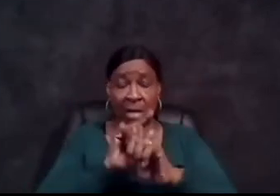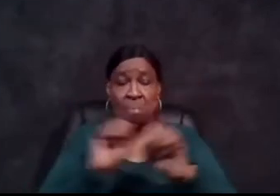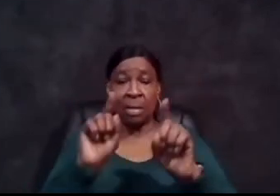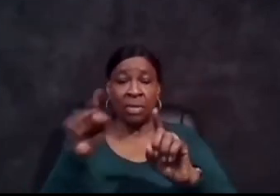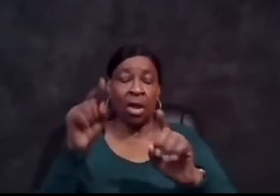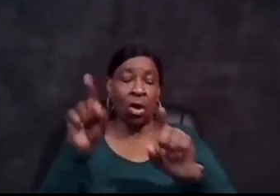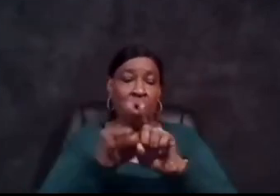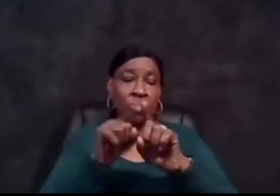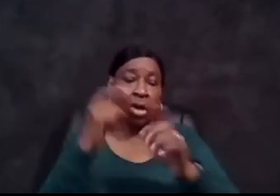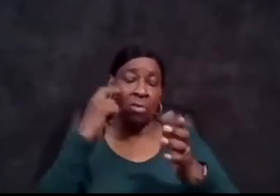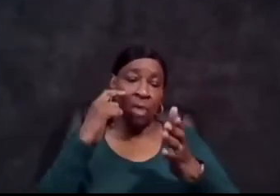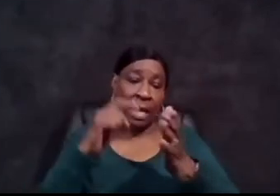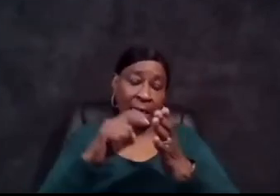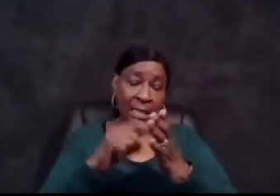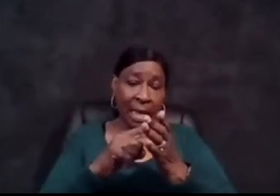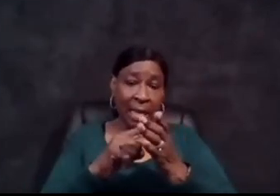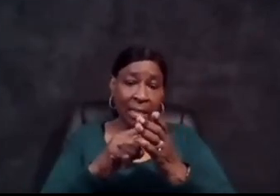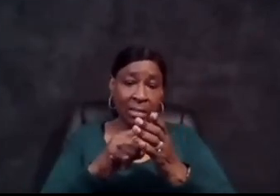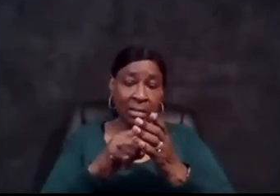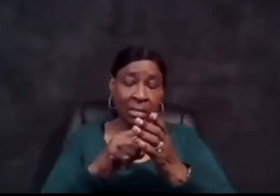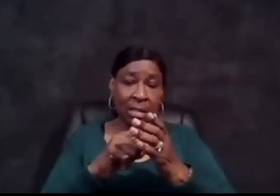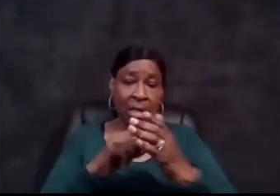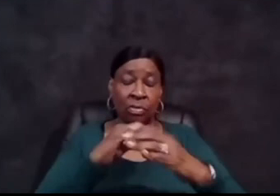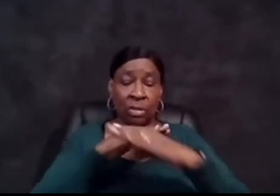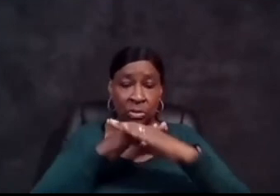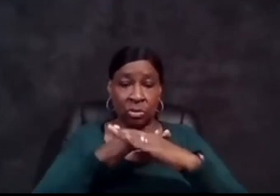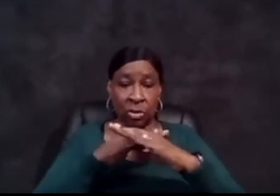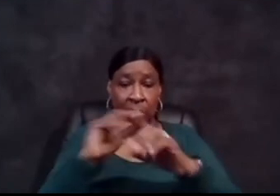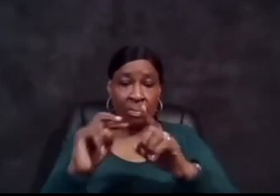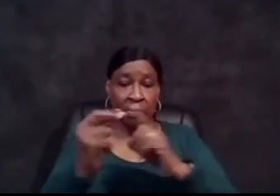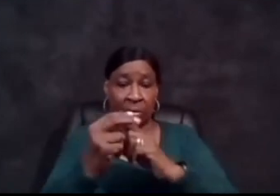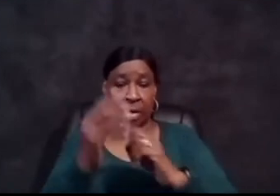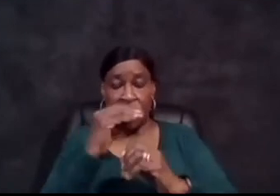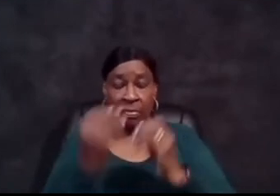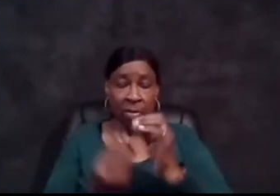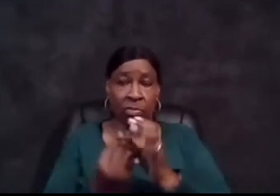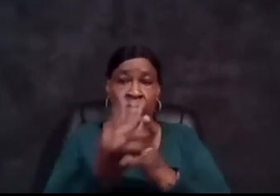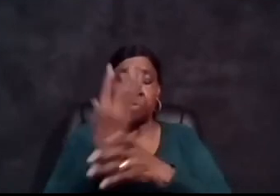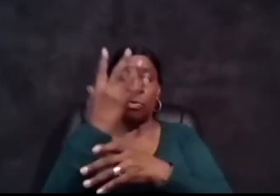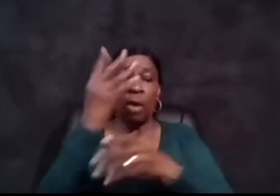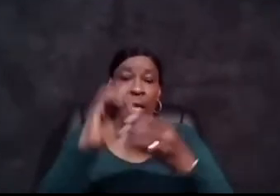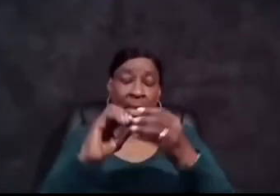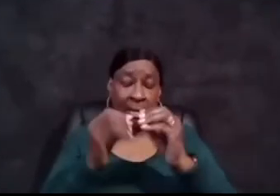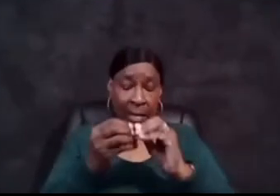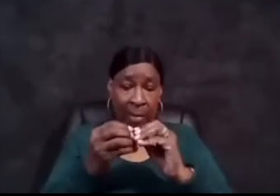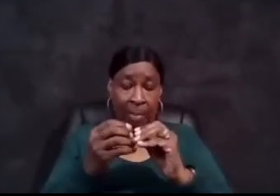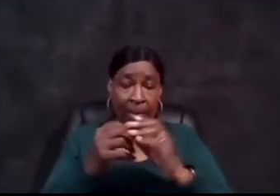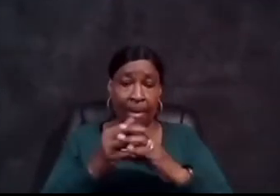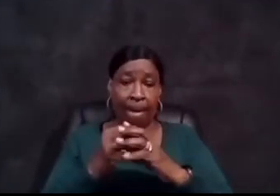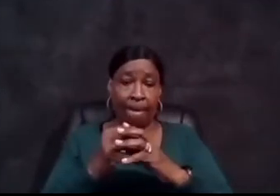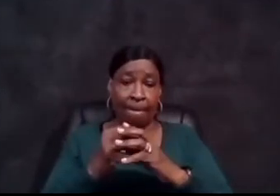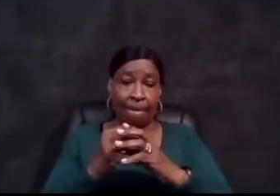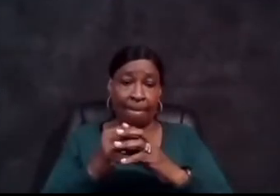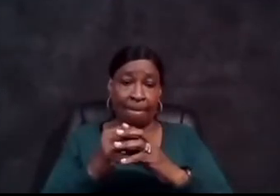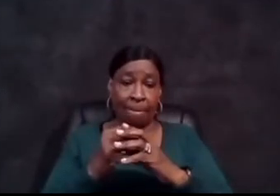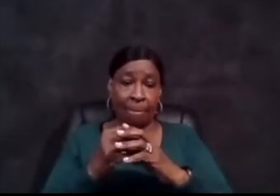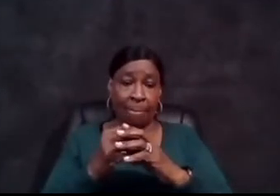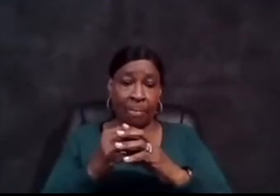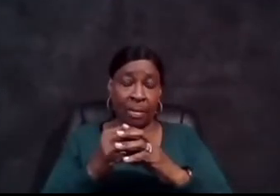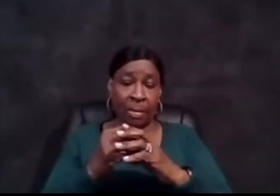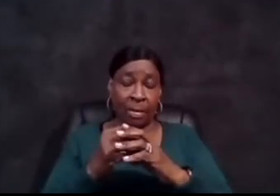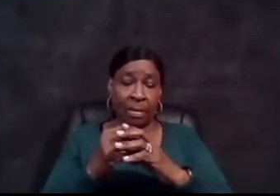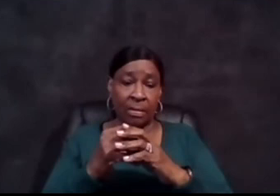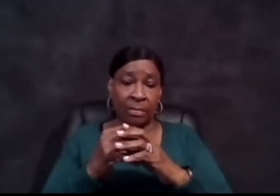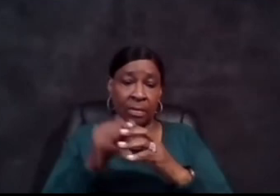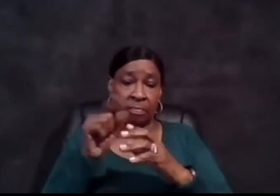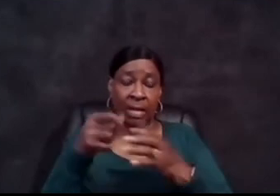of aspect and the escalating logic of the system as a whole, the ask